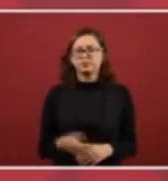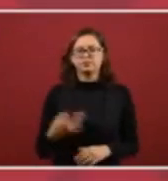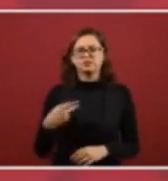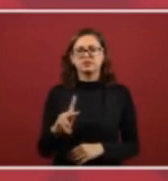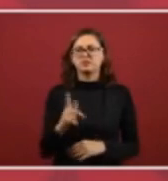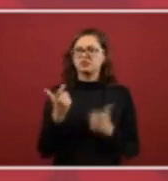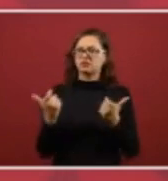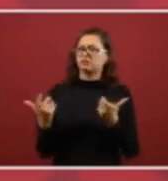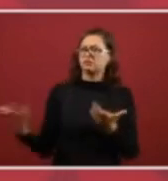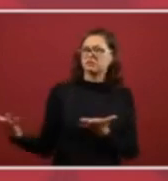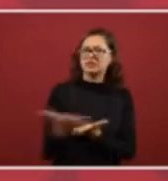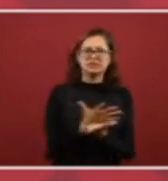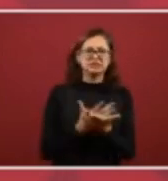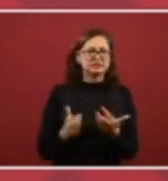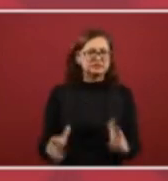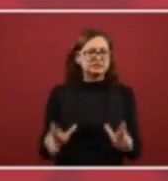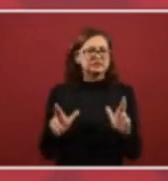How does he make that fortune?